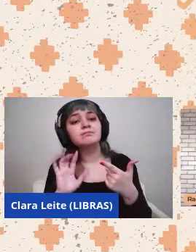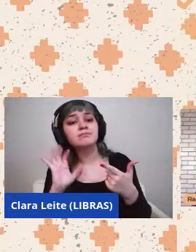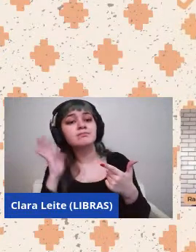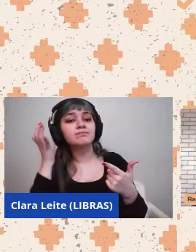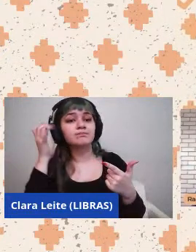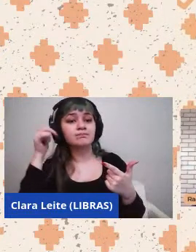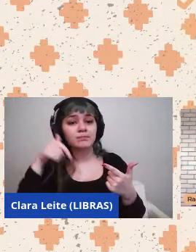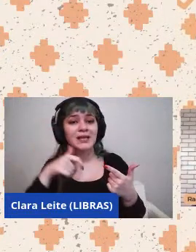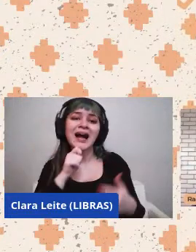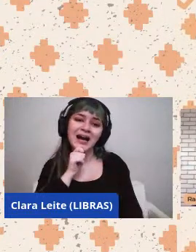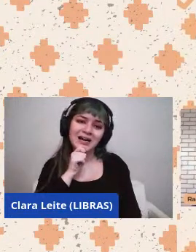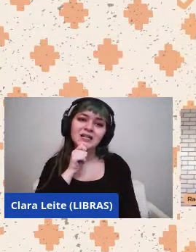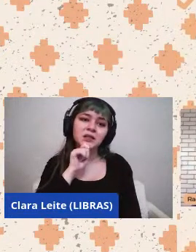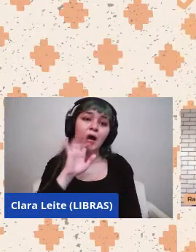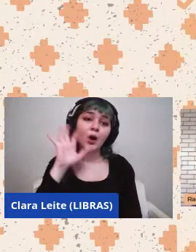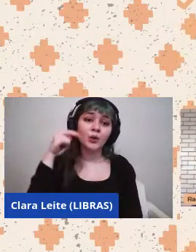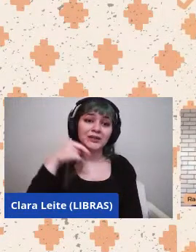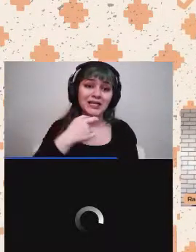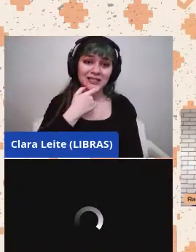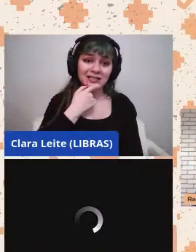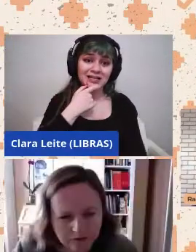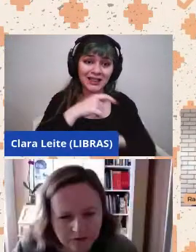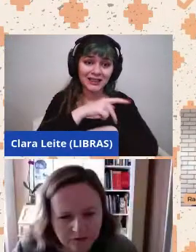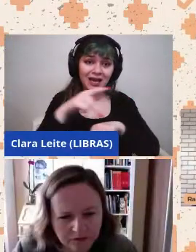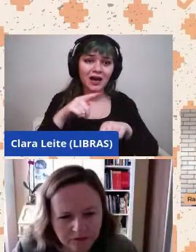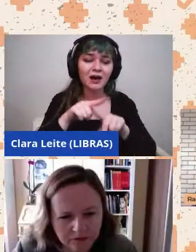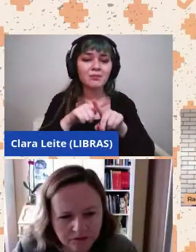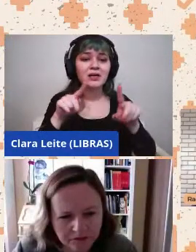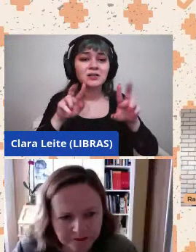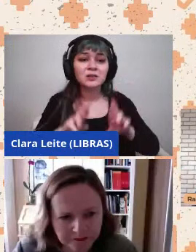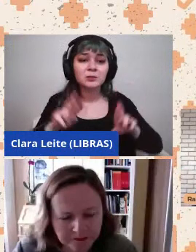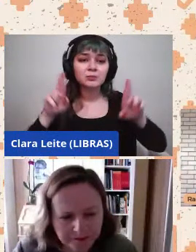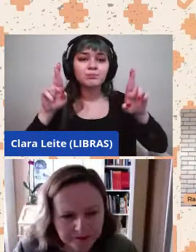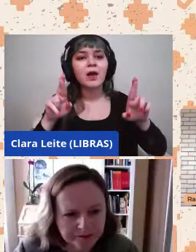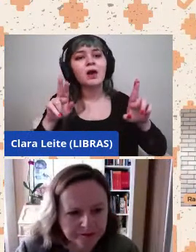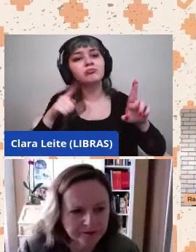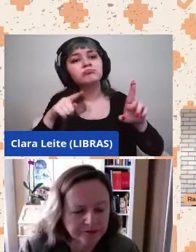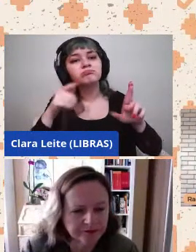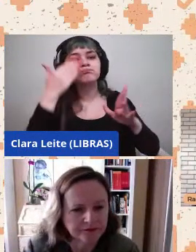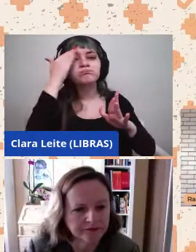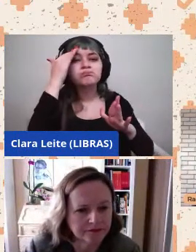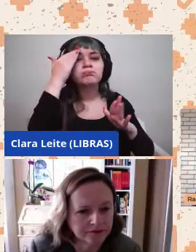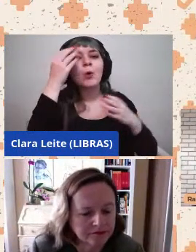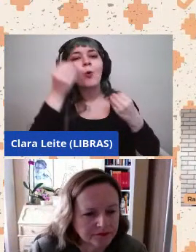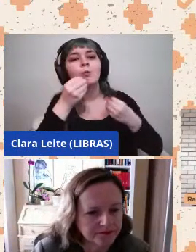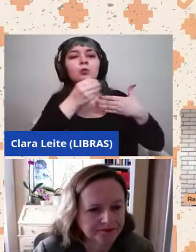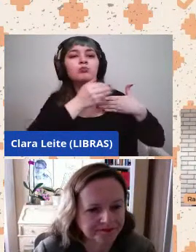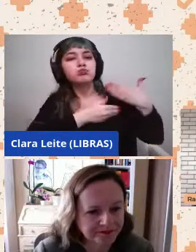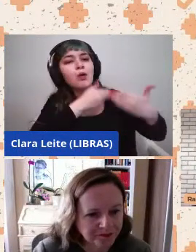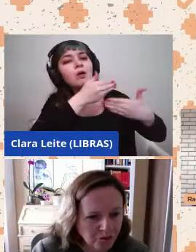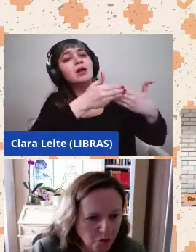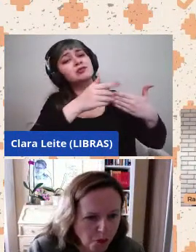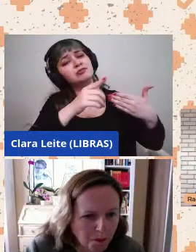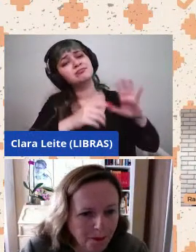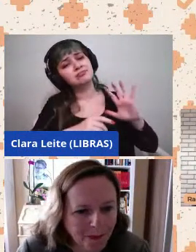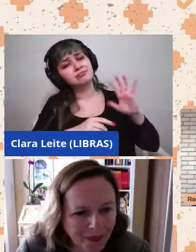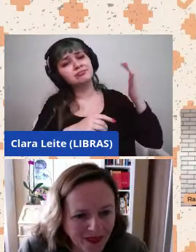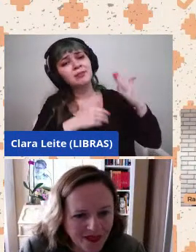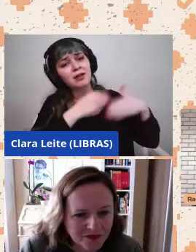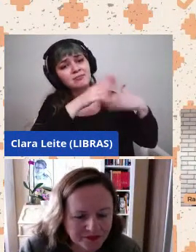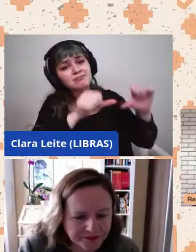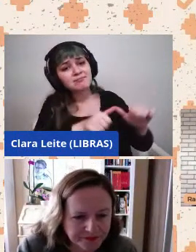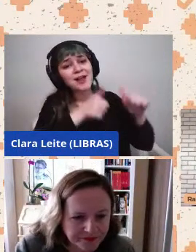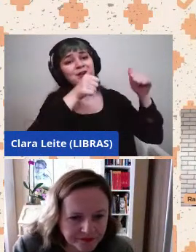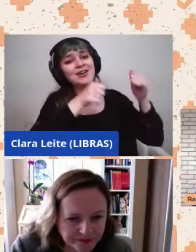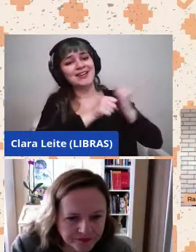we're still grappling with in England, but also hopefully I've given you a sense of progress that's been made over the years as well, and some